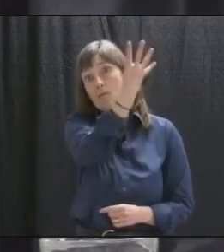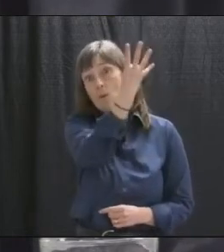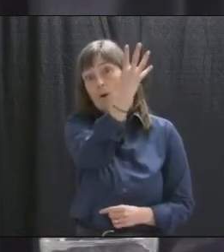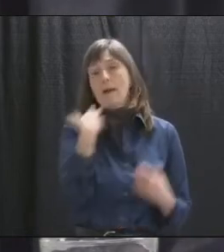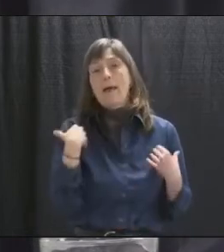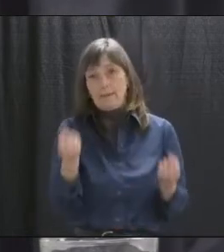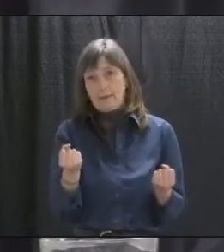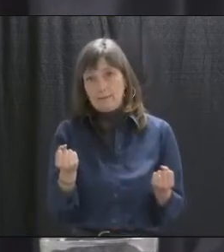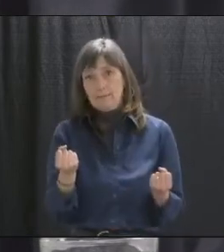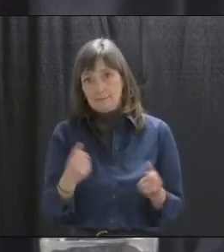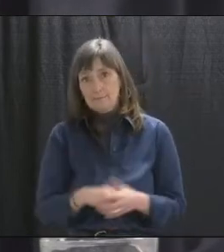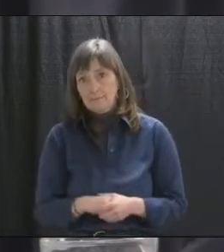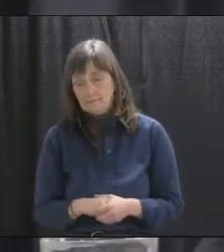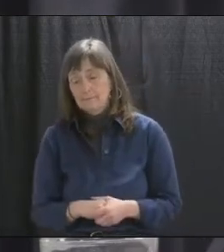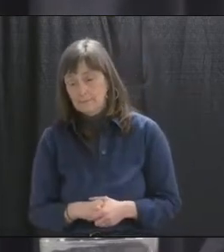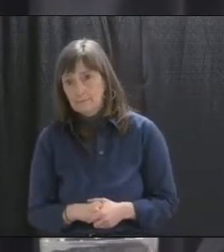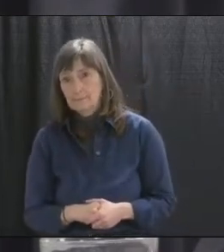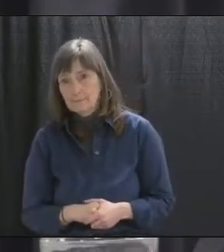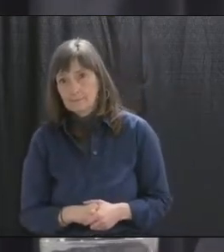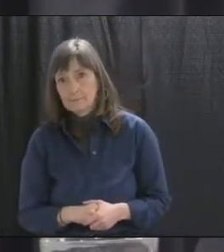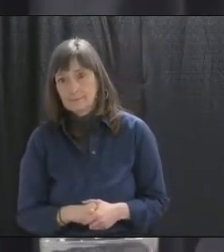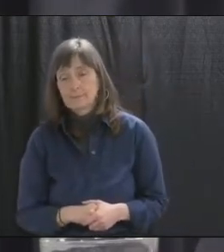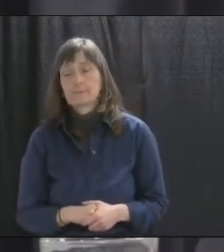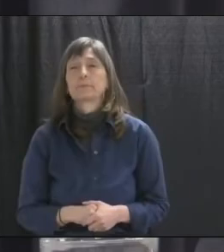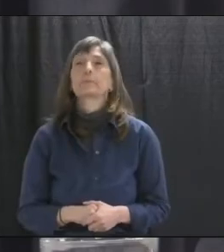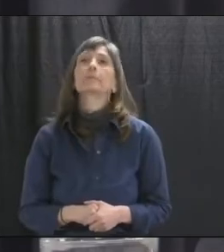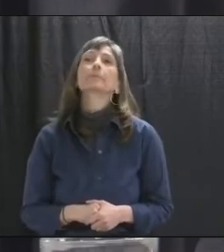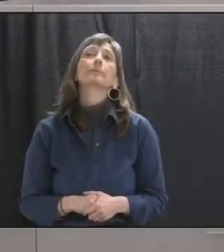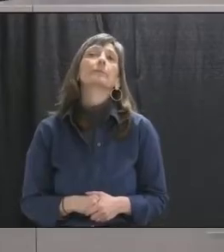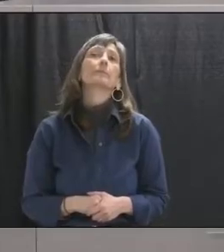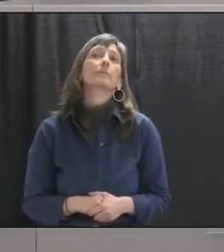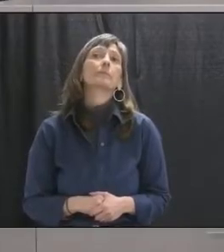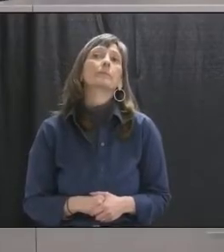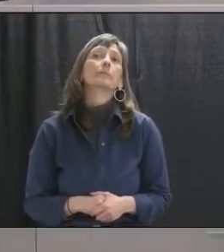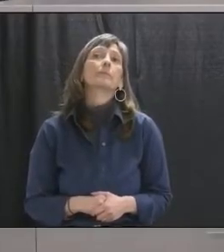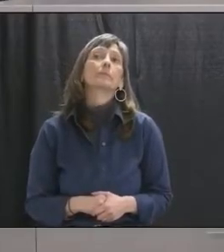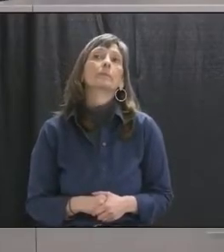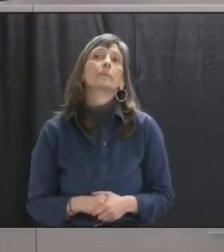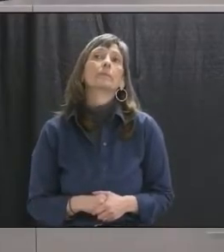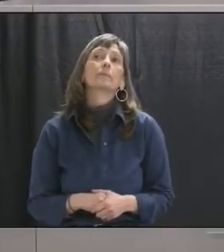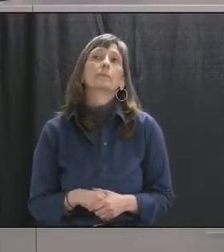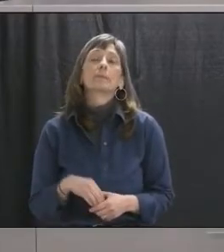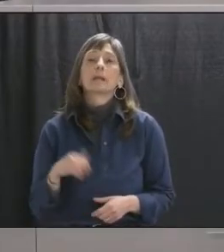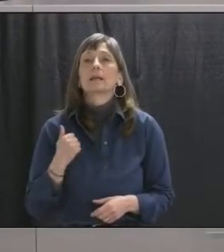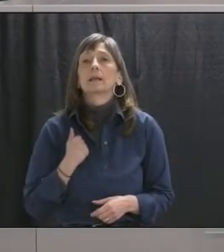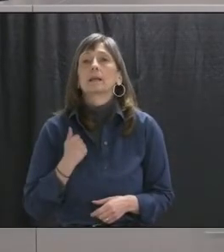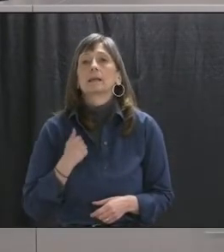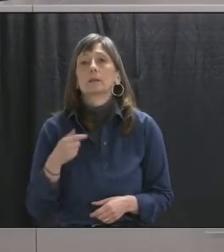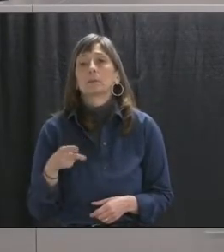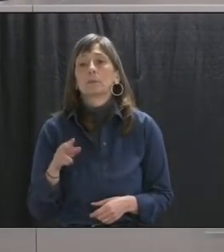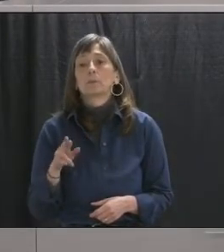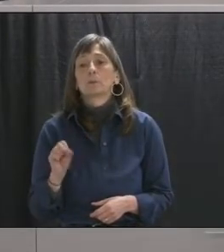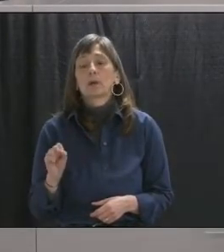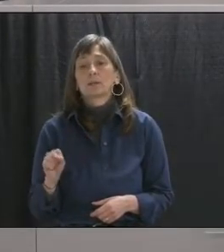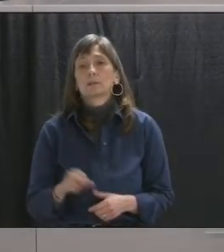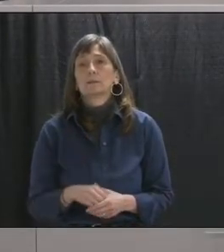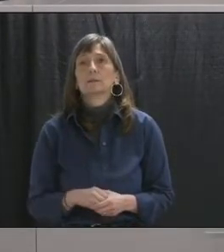Labrador-Grenfell. Thank you. The next question is from Holly McKenzie Suter of the Canadian Press. Please go